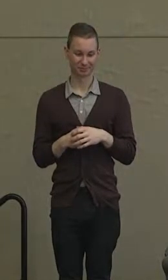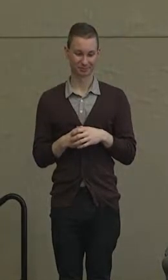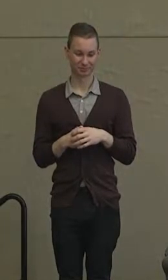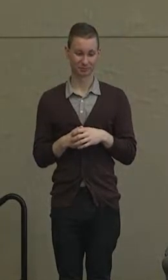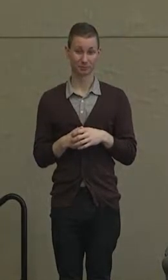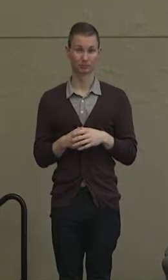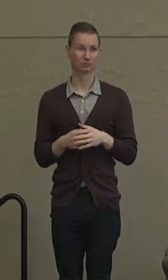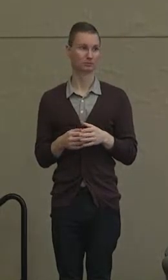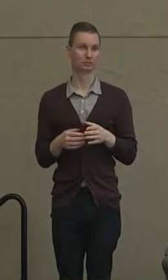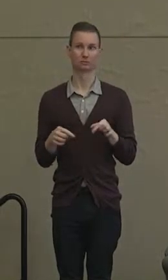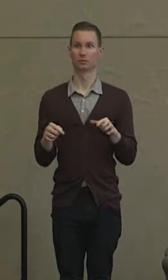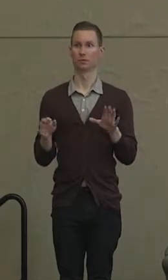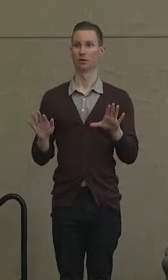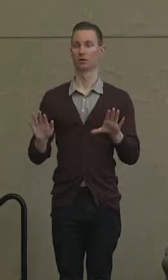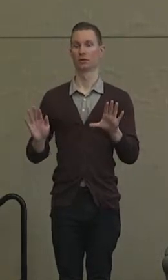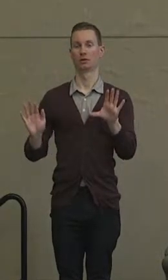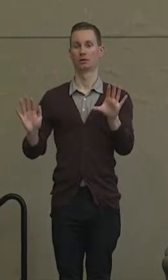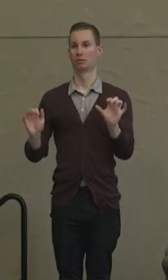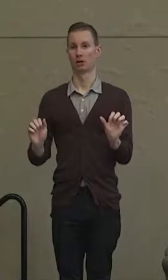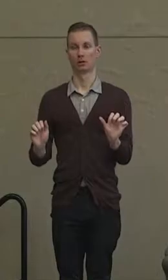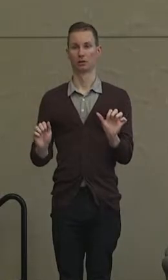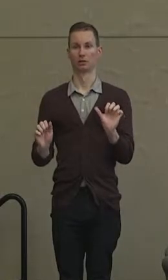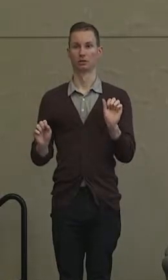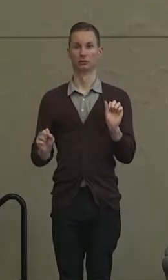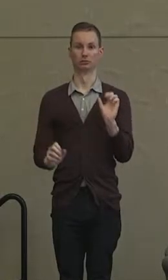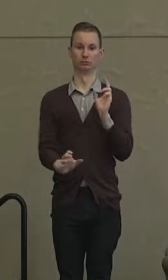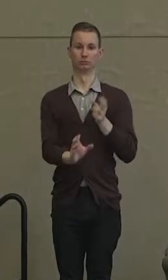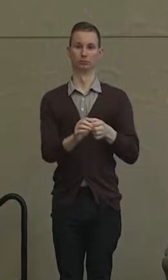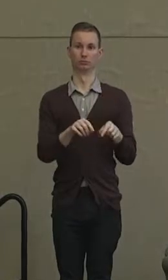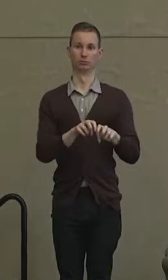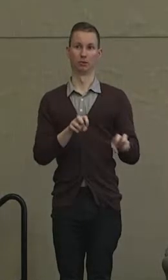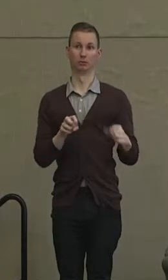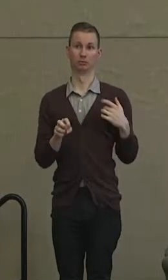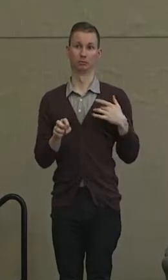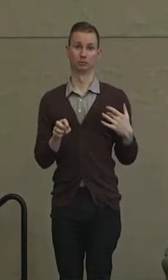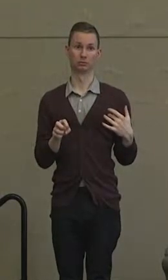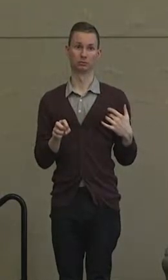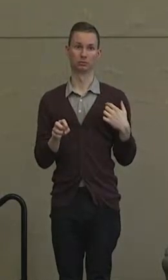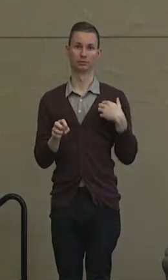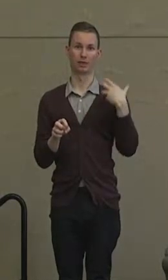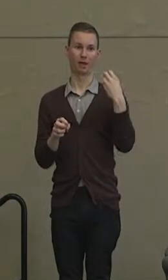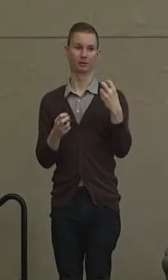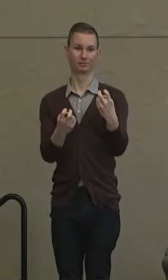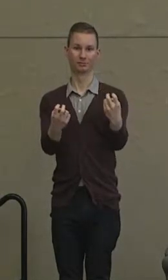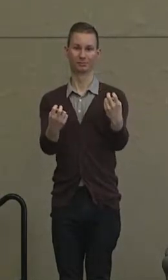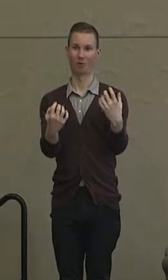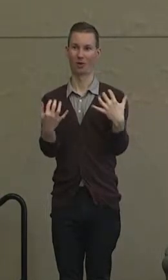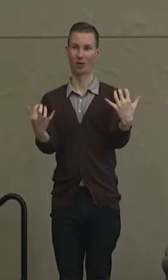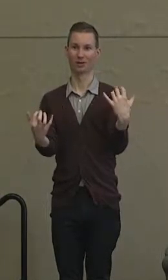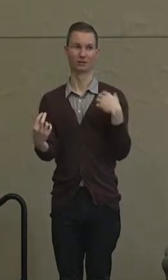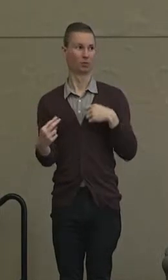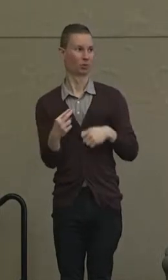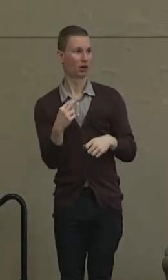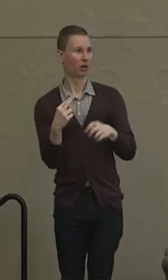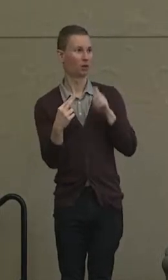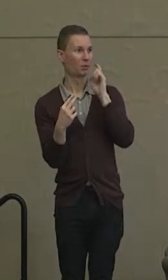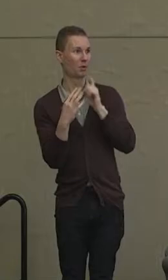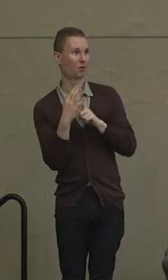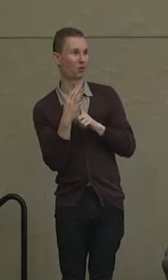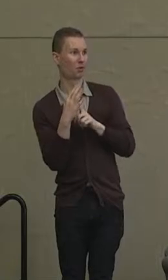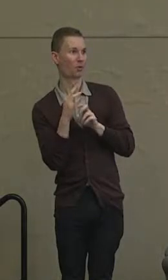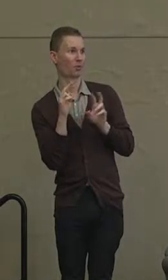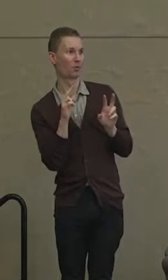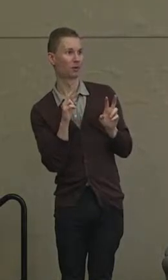this was wonderful. This is amazing to be on this panel. I'm normally like on the audience looking and witnessing